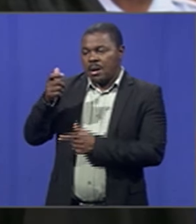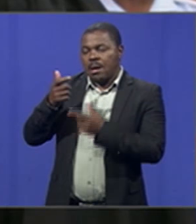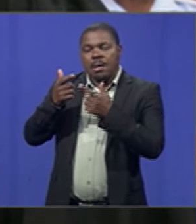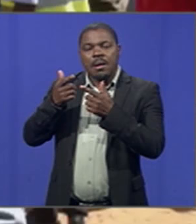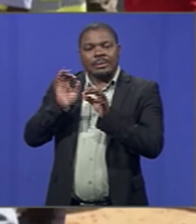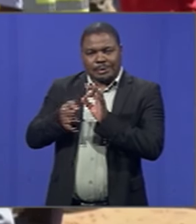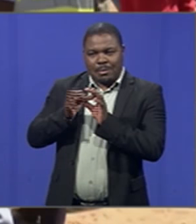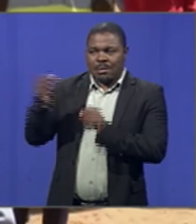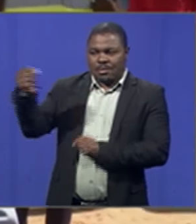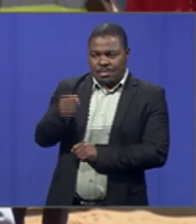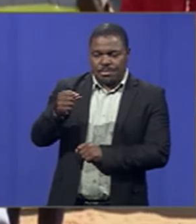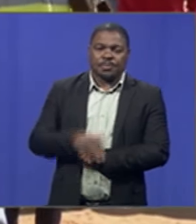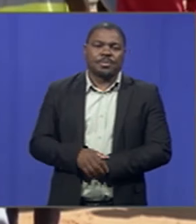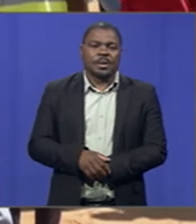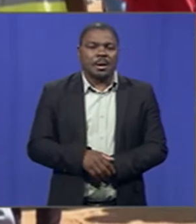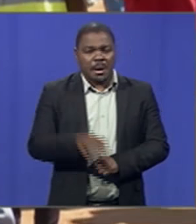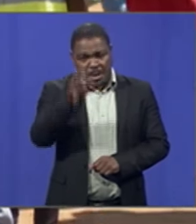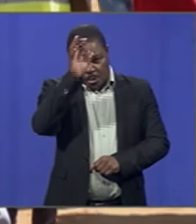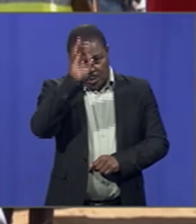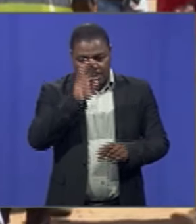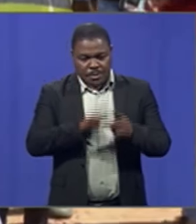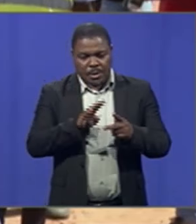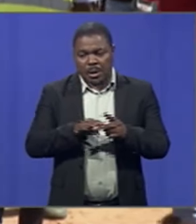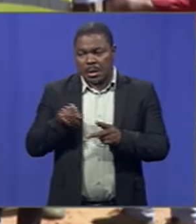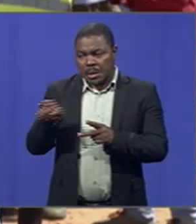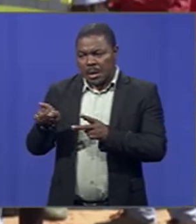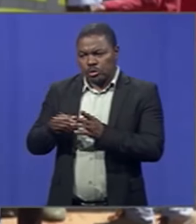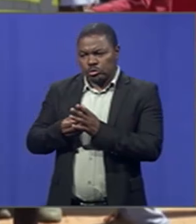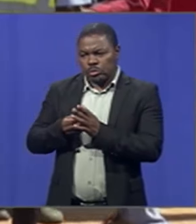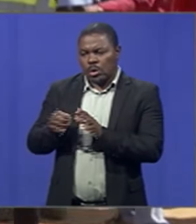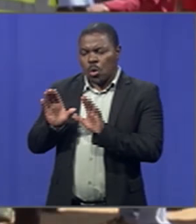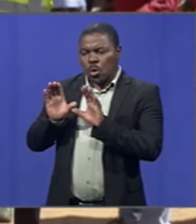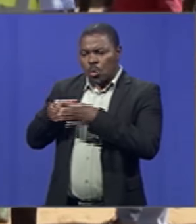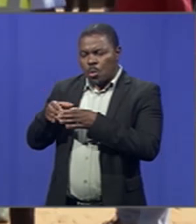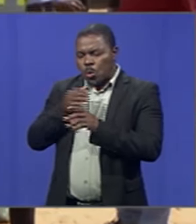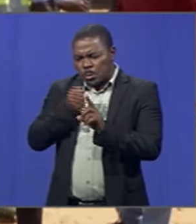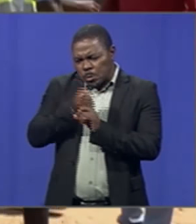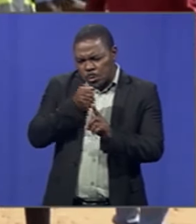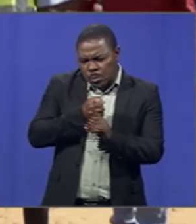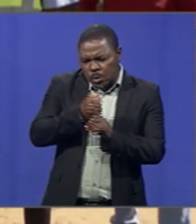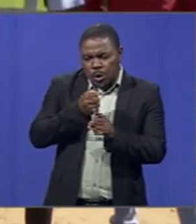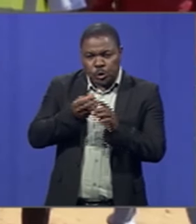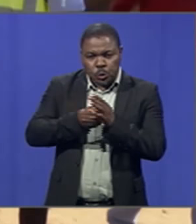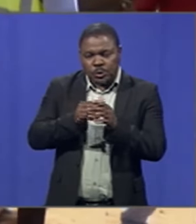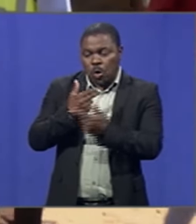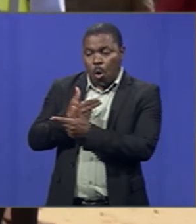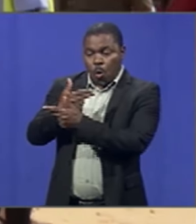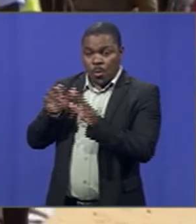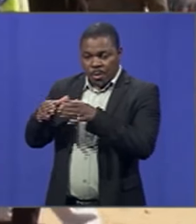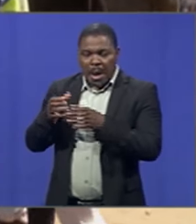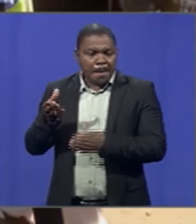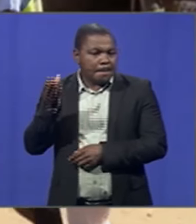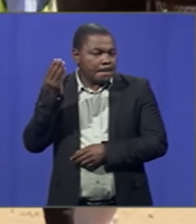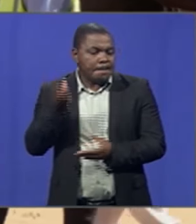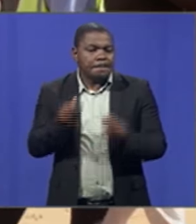interpreter. Mapodisi gape le setheo se se samaganeng le bosenyi jo bo rulagantsweng di-Hawks ba ile ba fitlhela